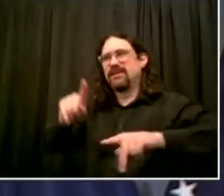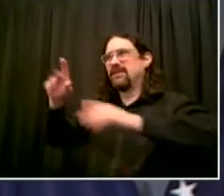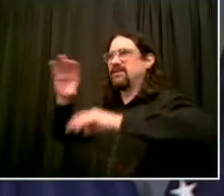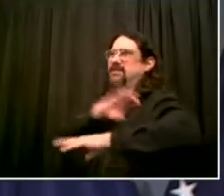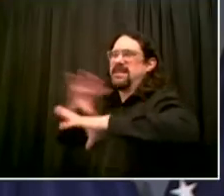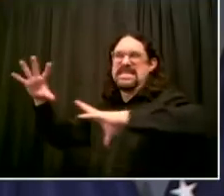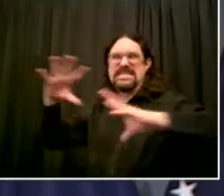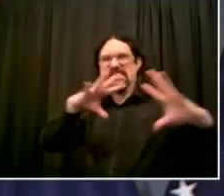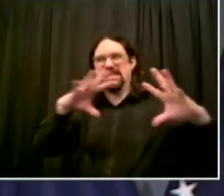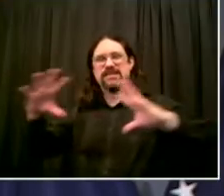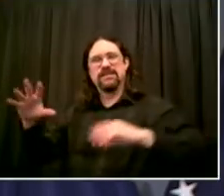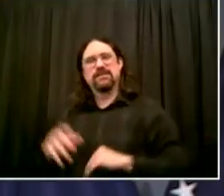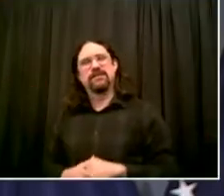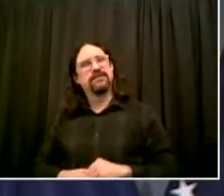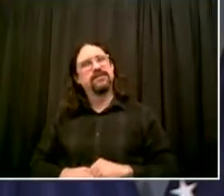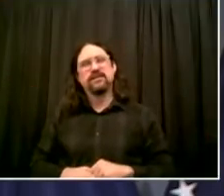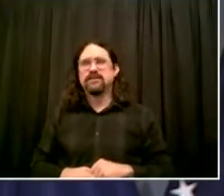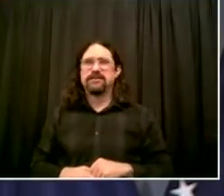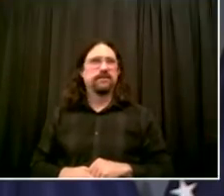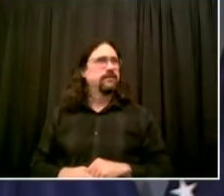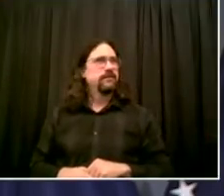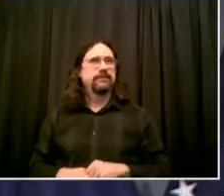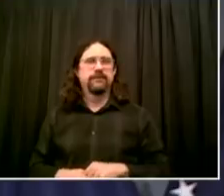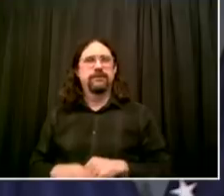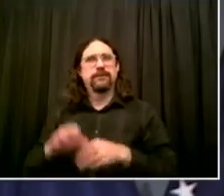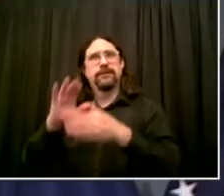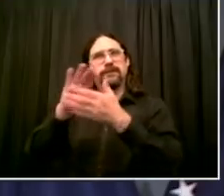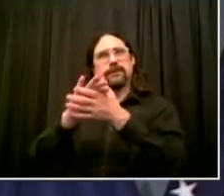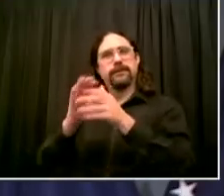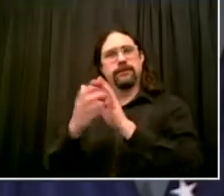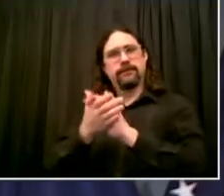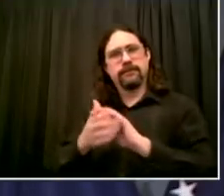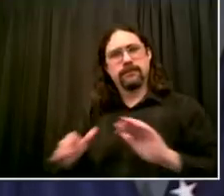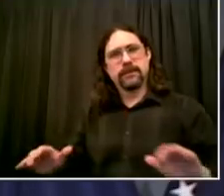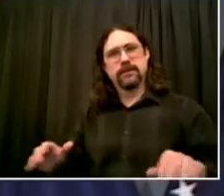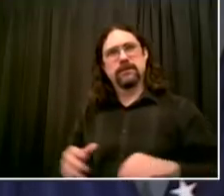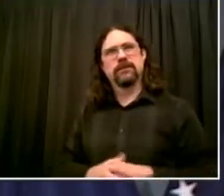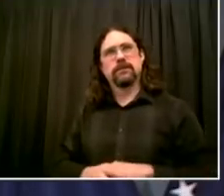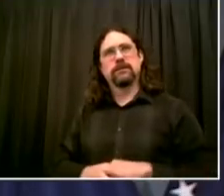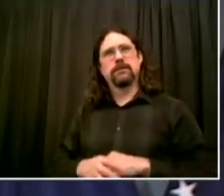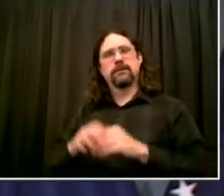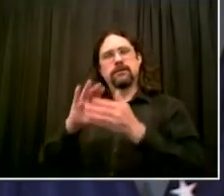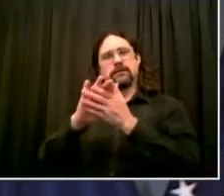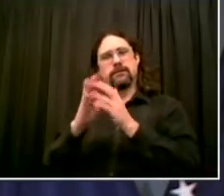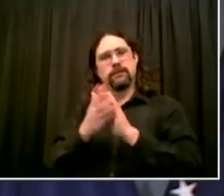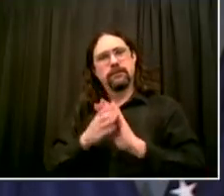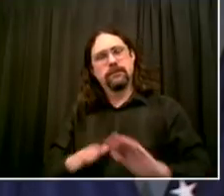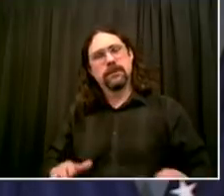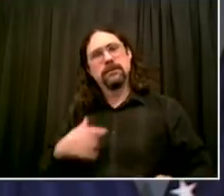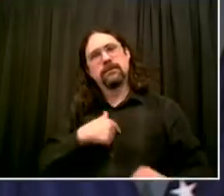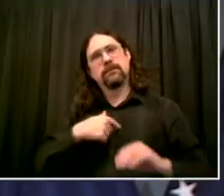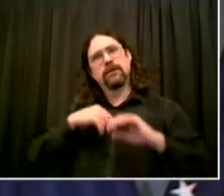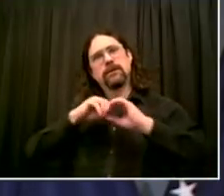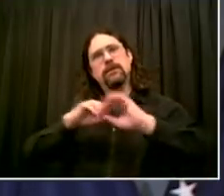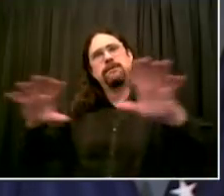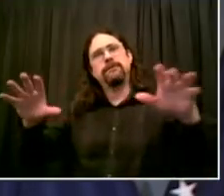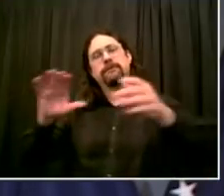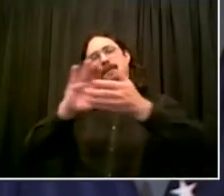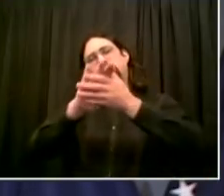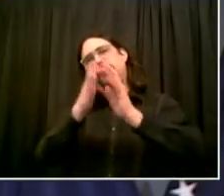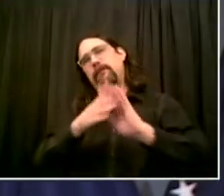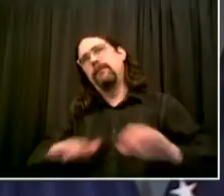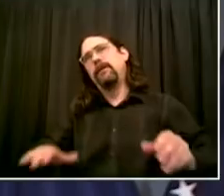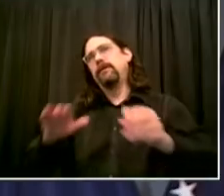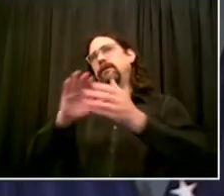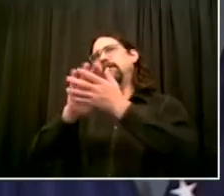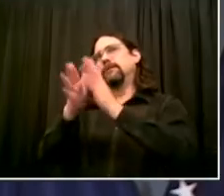lifestyle, not only in the streets with our young brothers and sisters, but in the precincts with the police officers who come into our community, as we